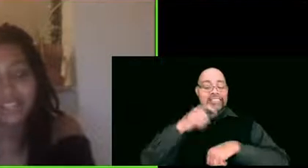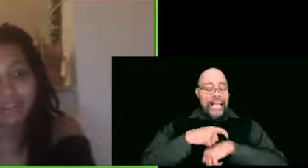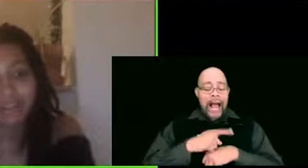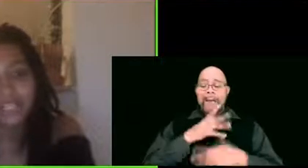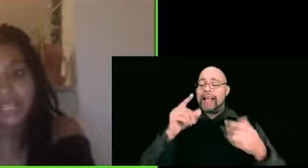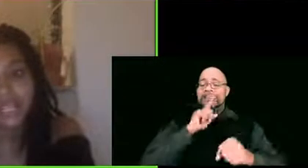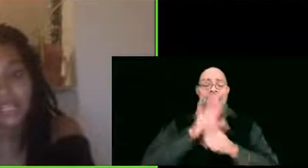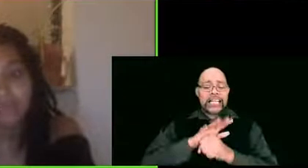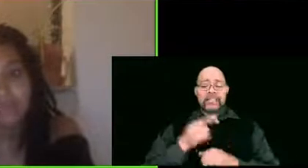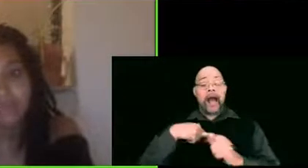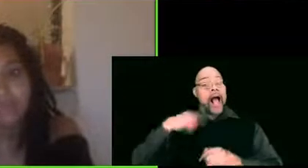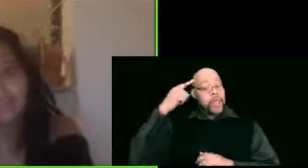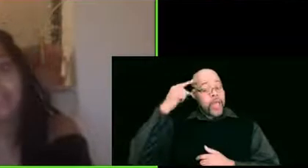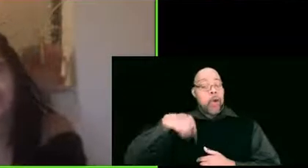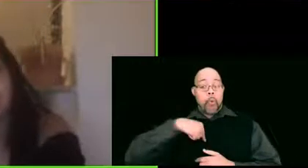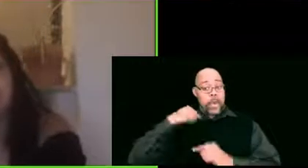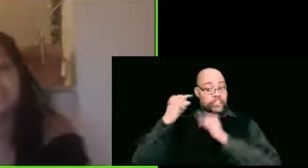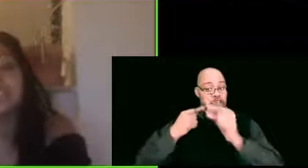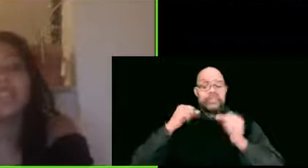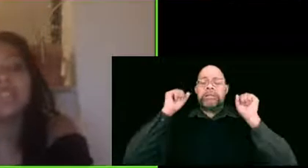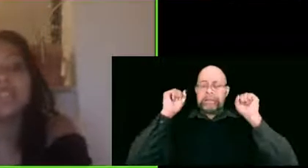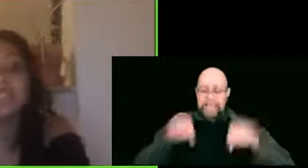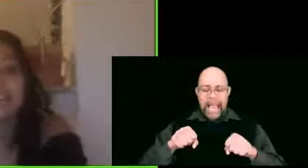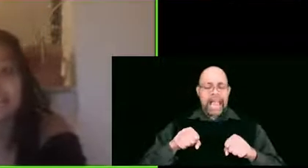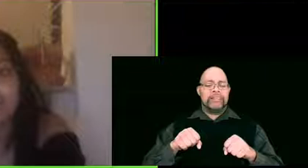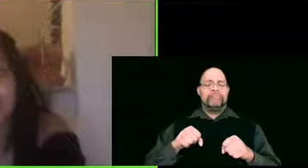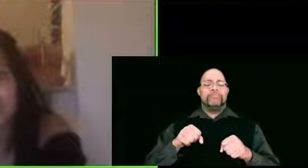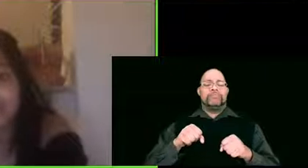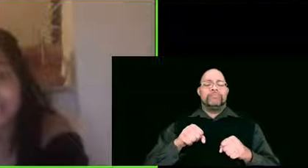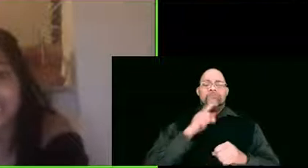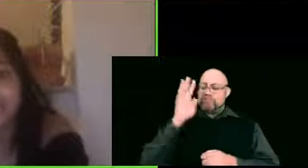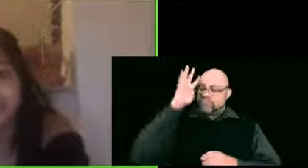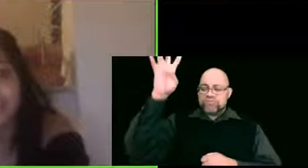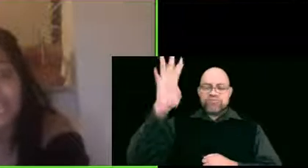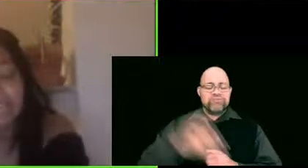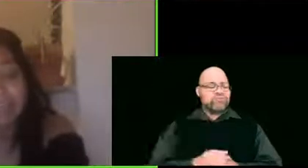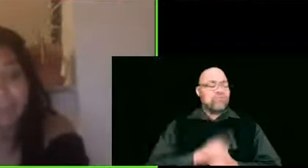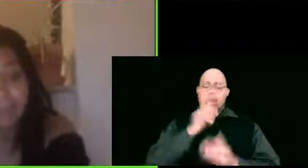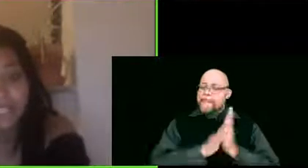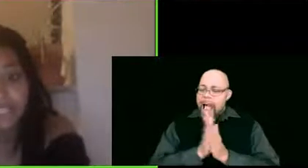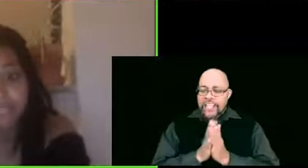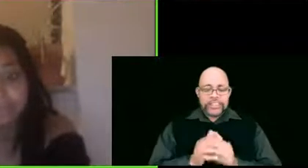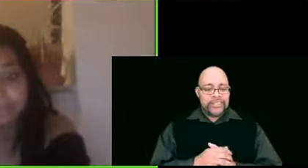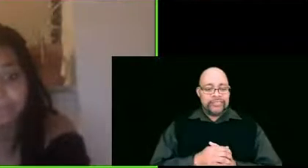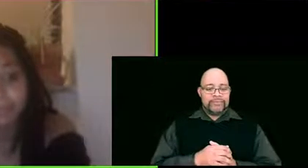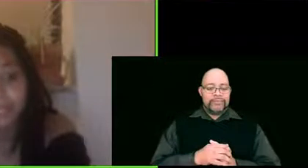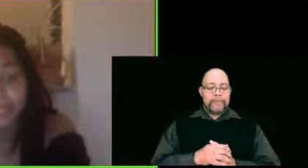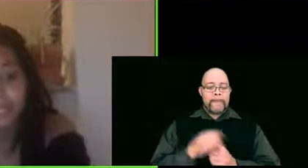a lot of time, a lot of dedication. But I do think that we're a generation that is incredibly innovative, incredibly